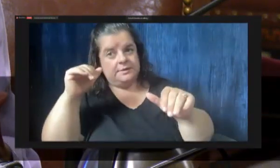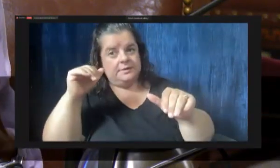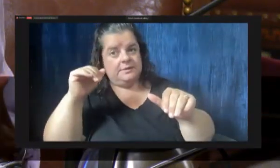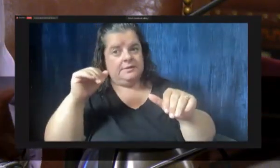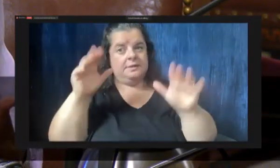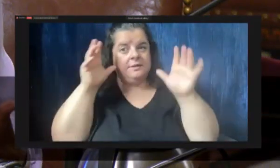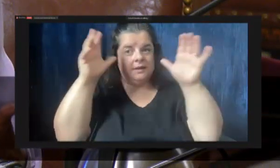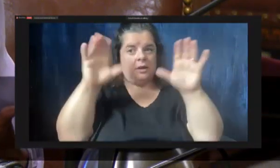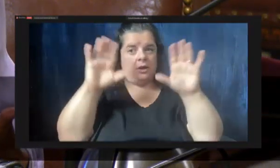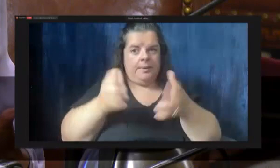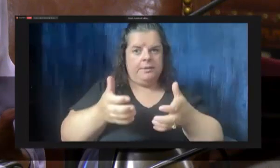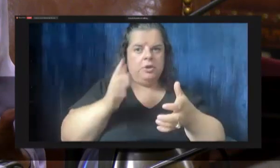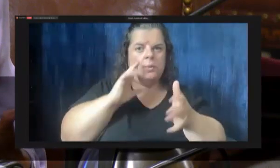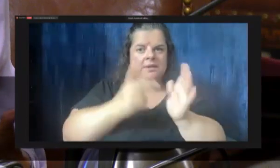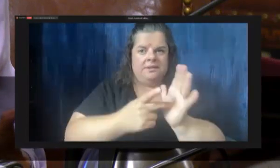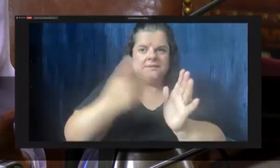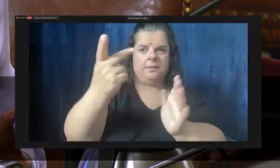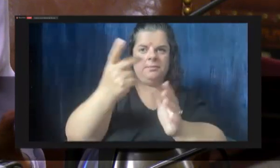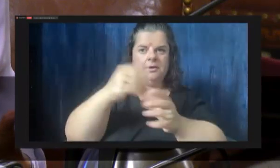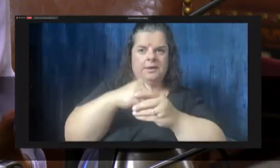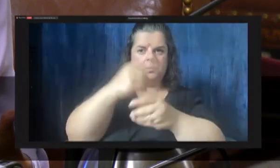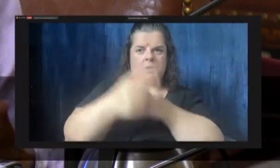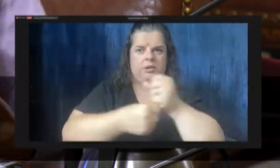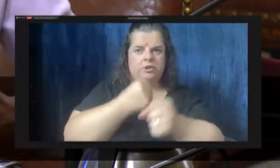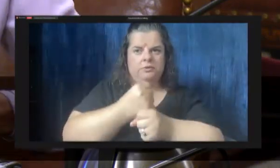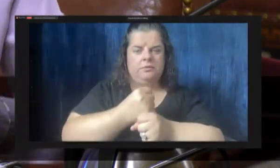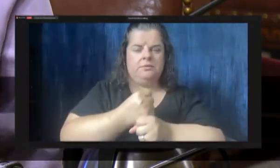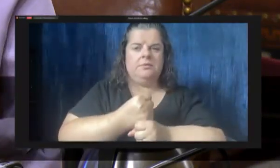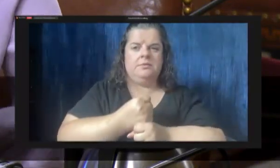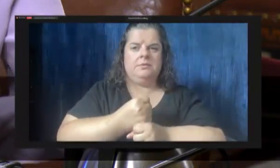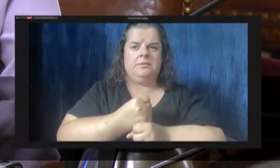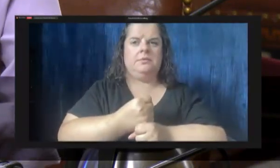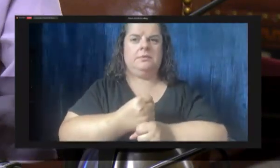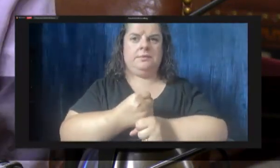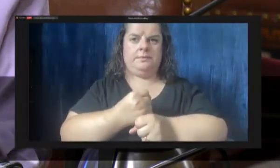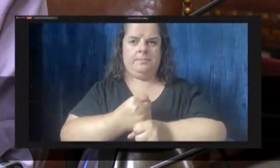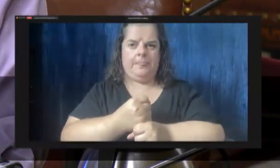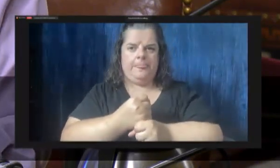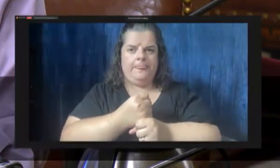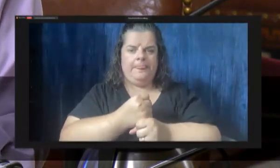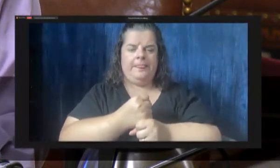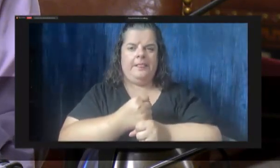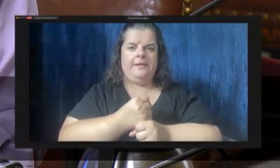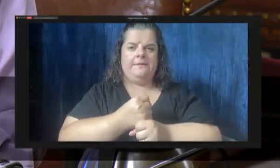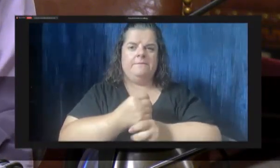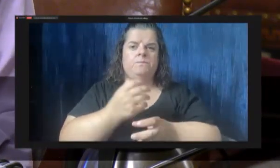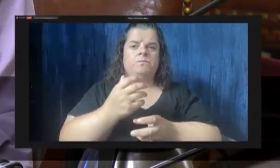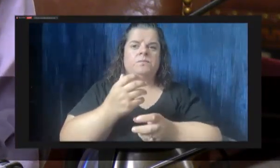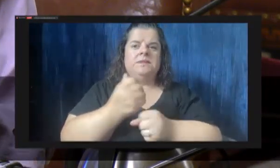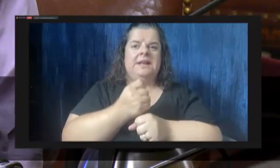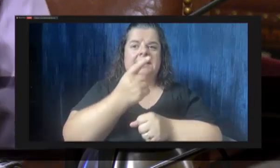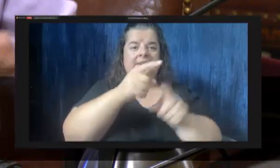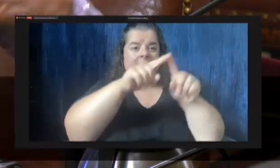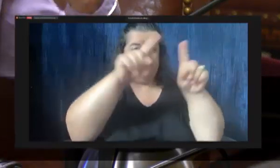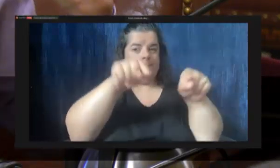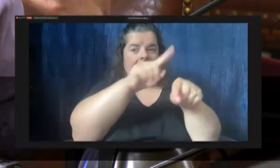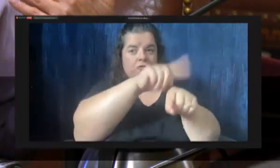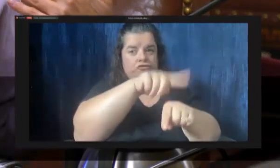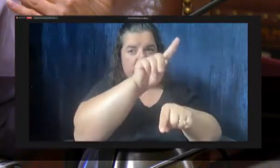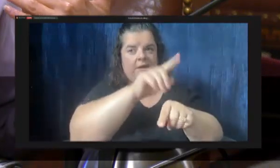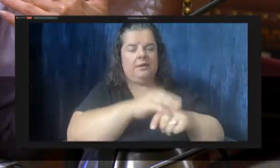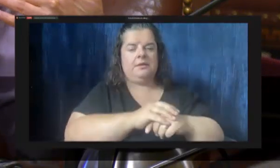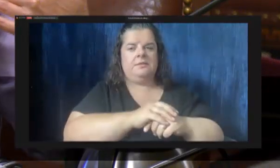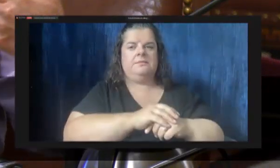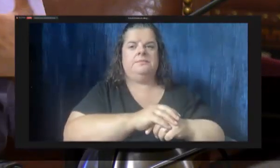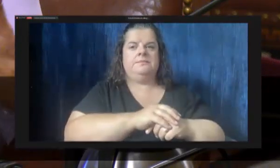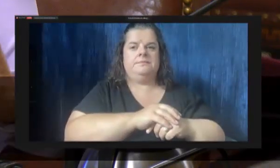population will double in a year. And so getting this box checked and behind